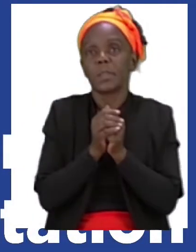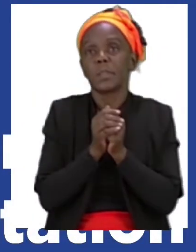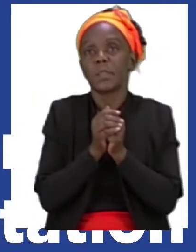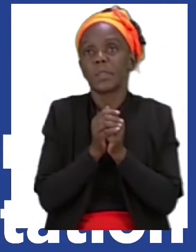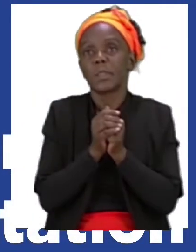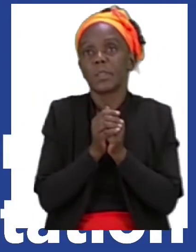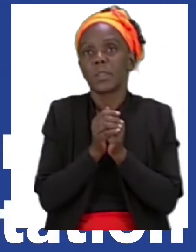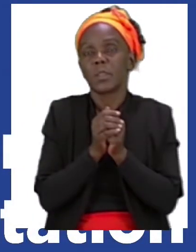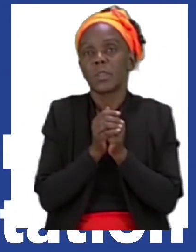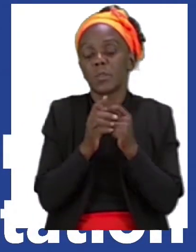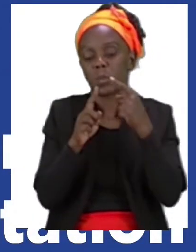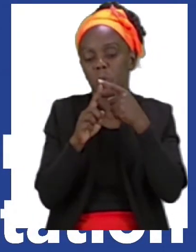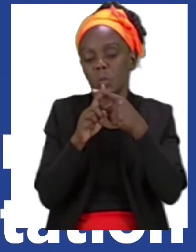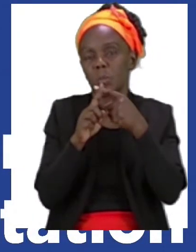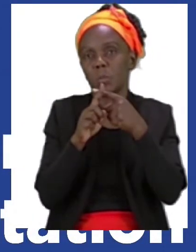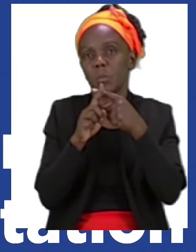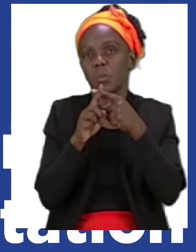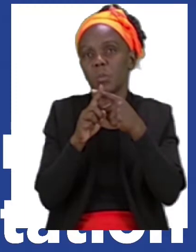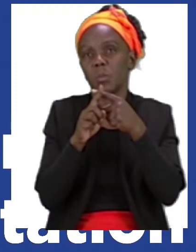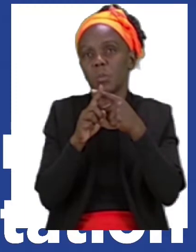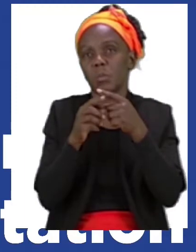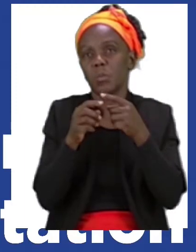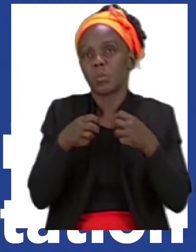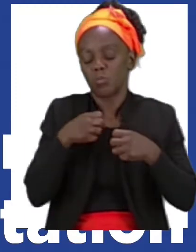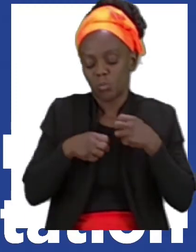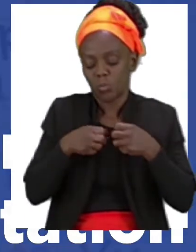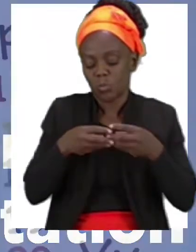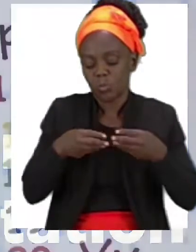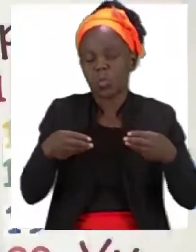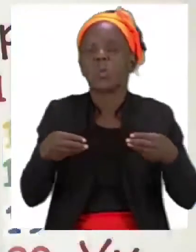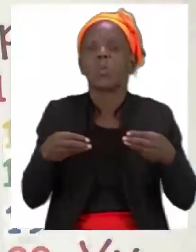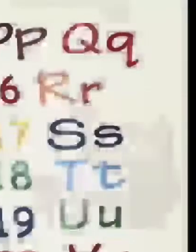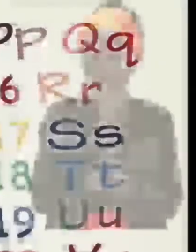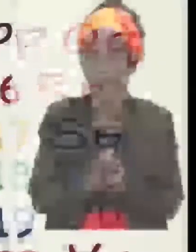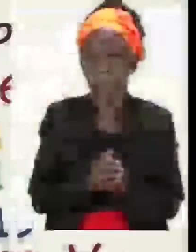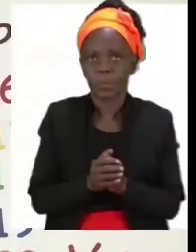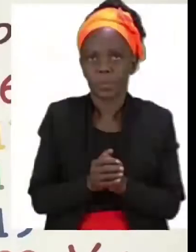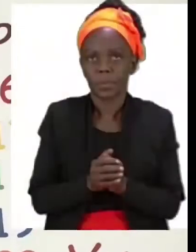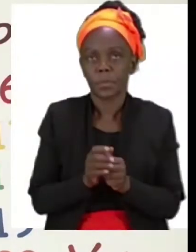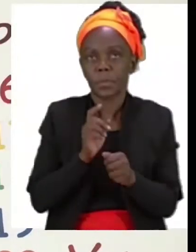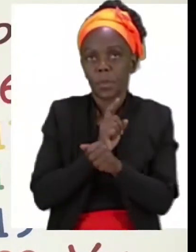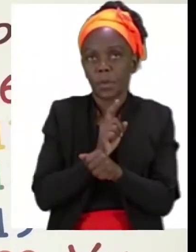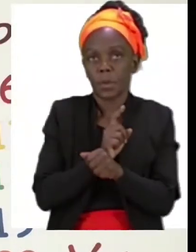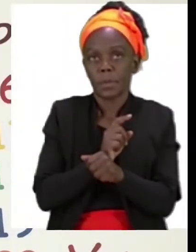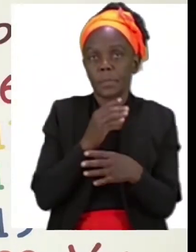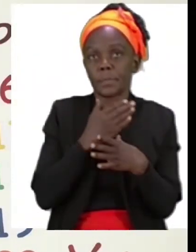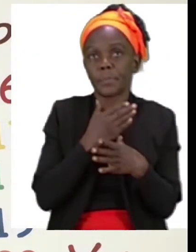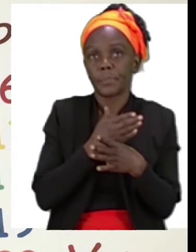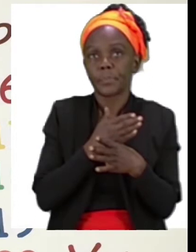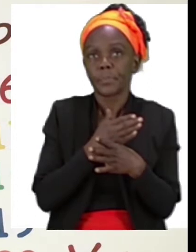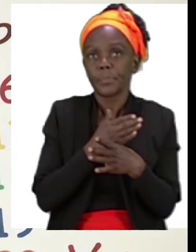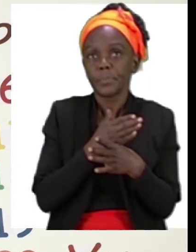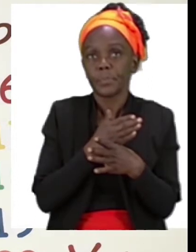talking about computation and problem solving. For our first exercise, grade